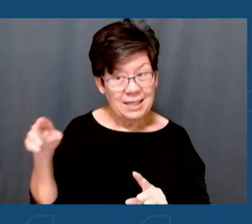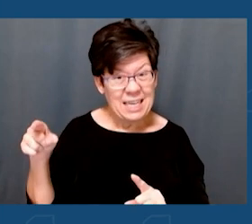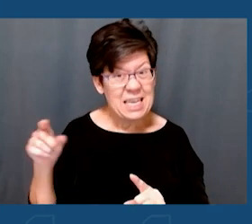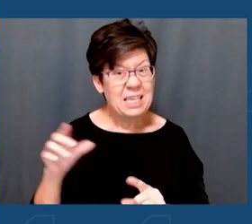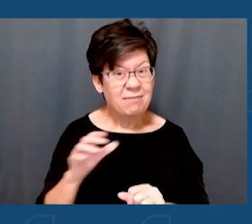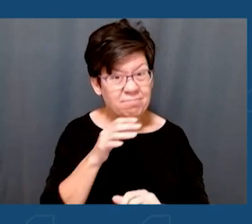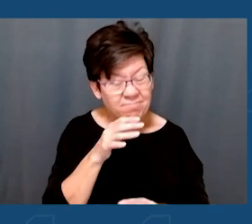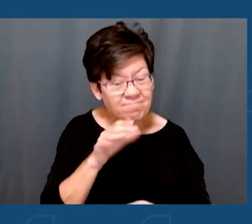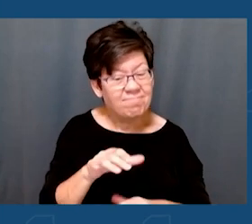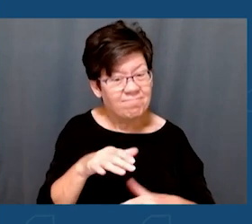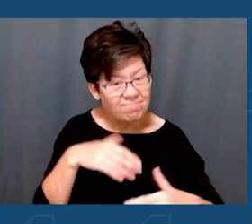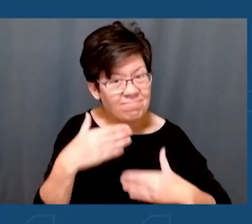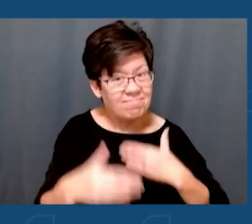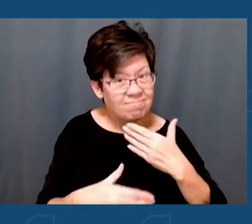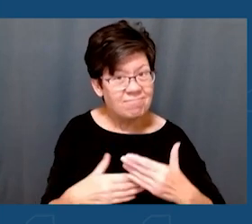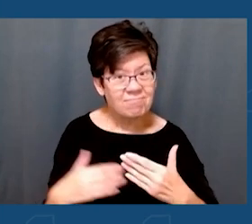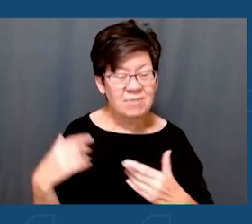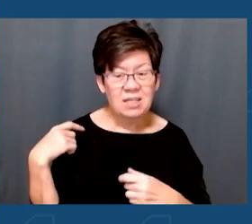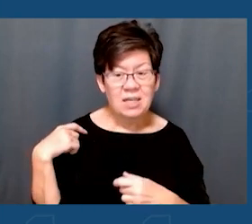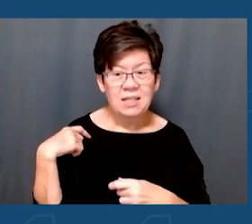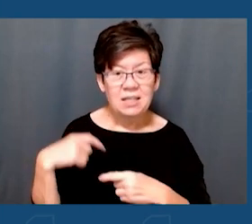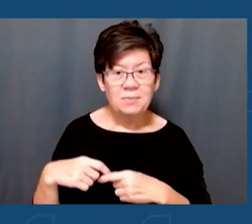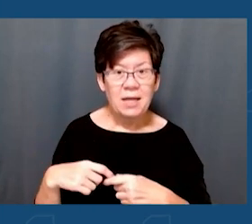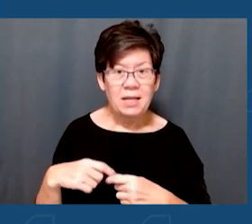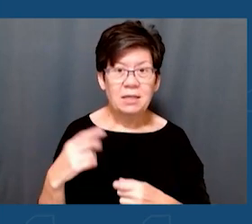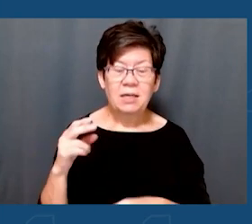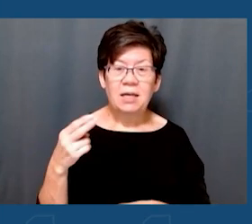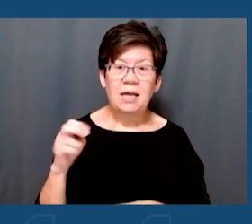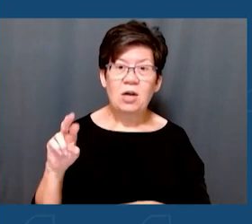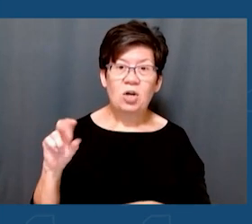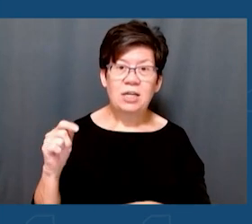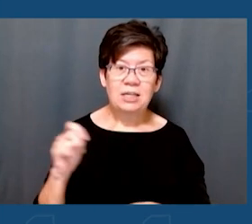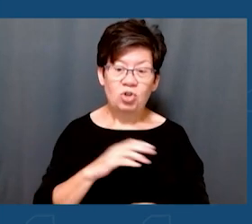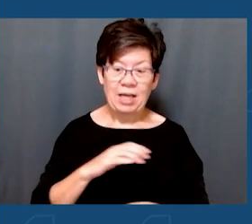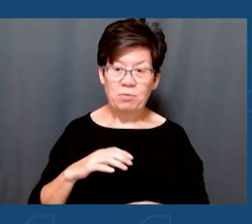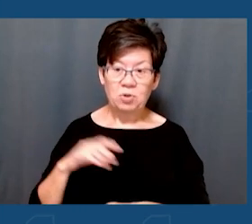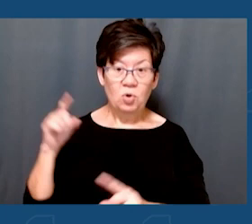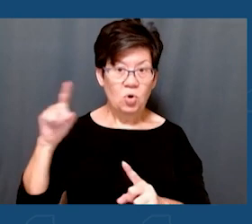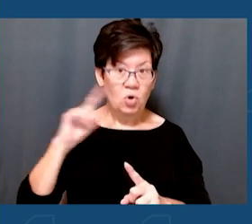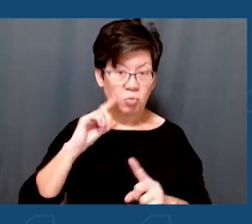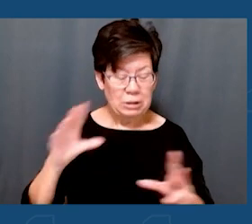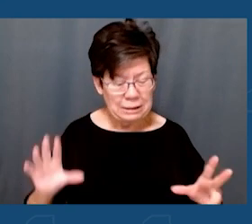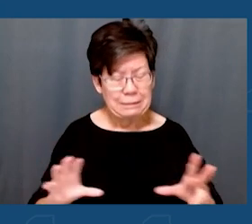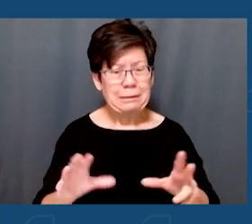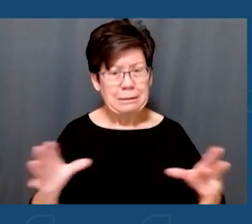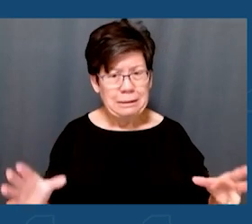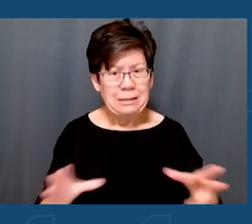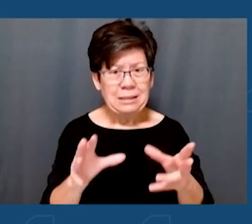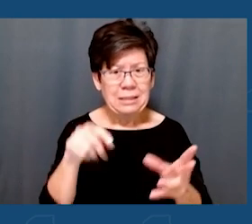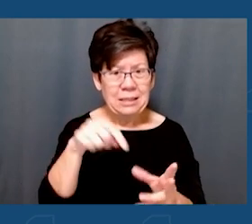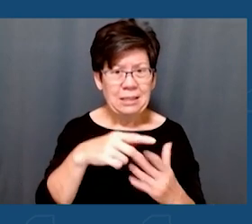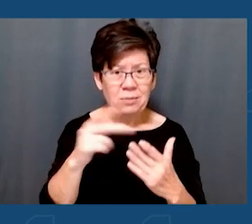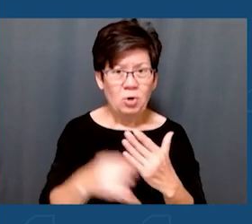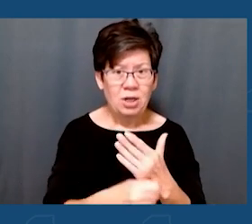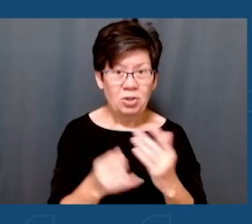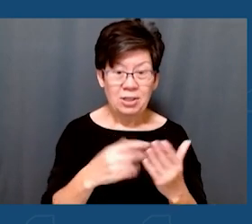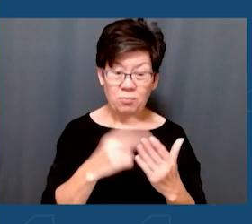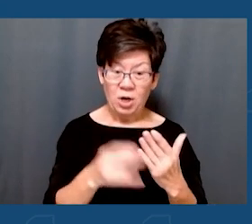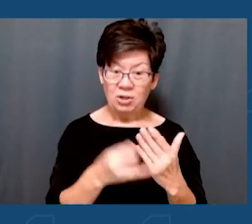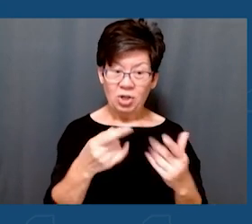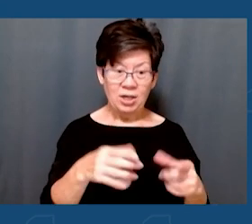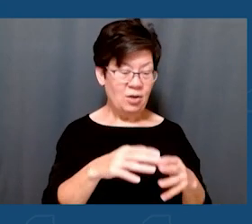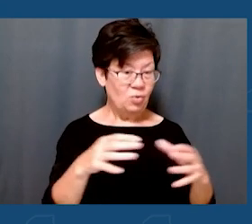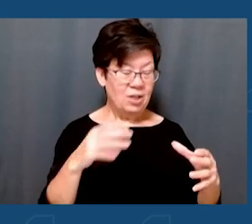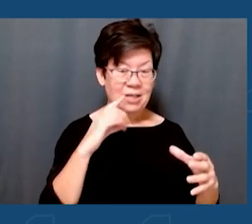Rodriguez and the Hispanic Heritage Council. This is a project of generational proportions, and I'm proud to